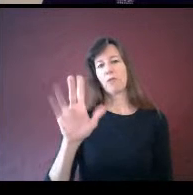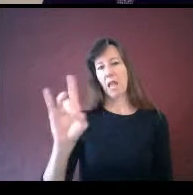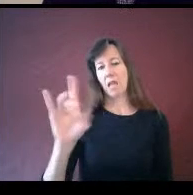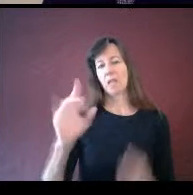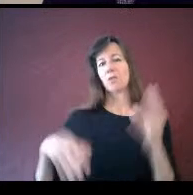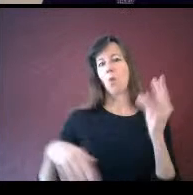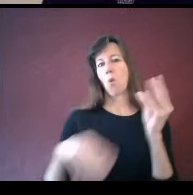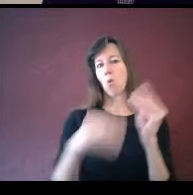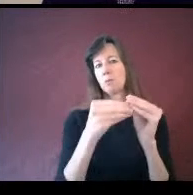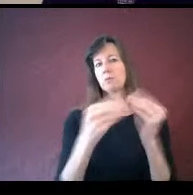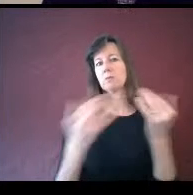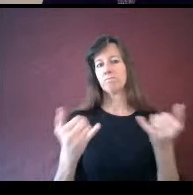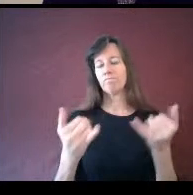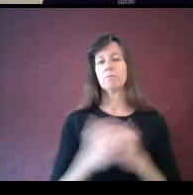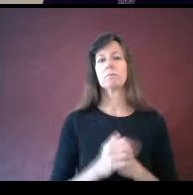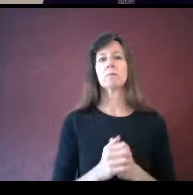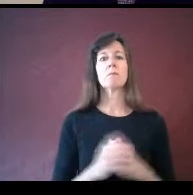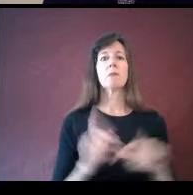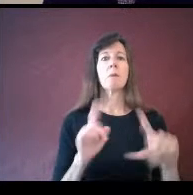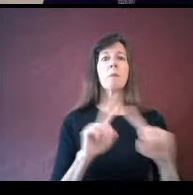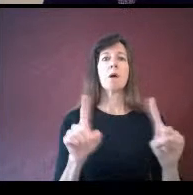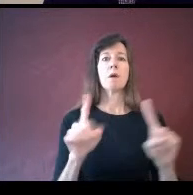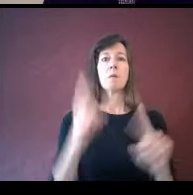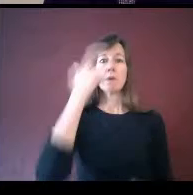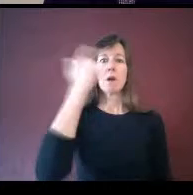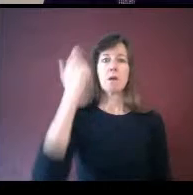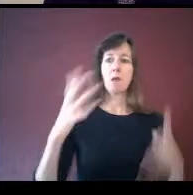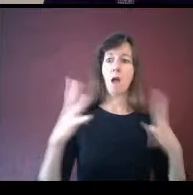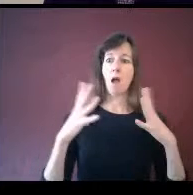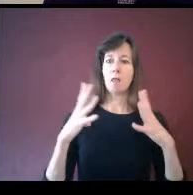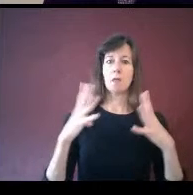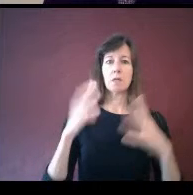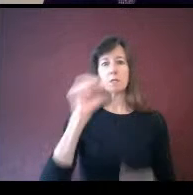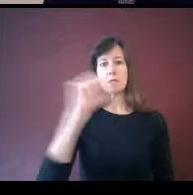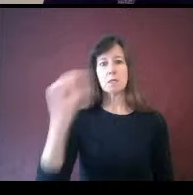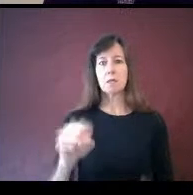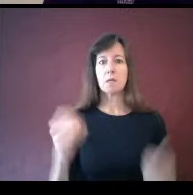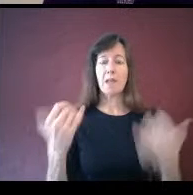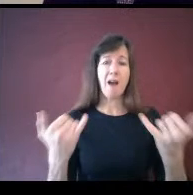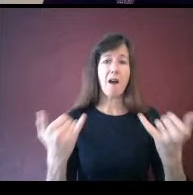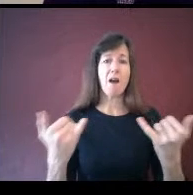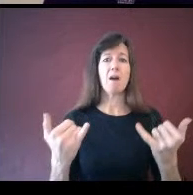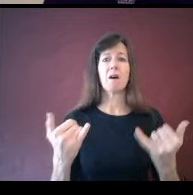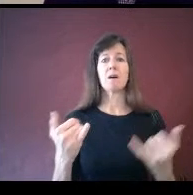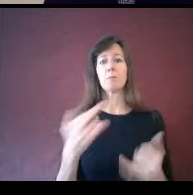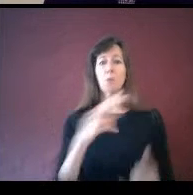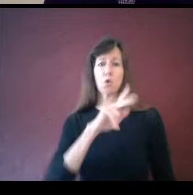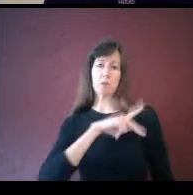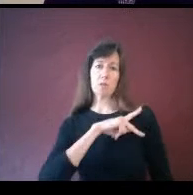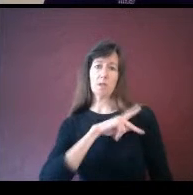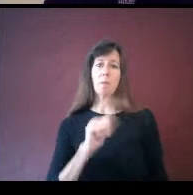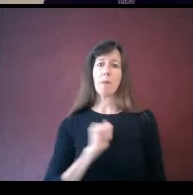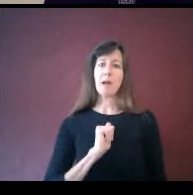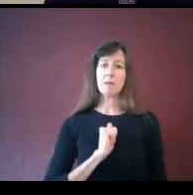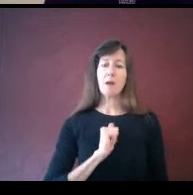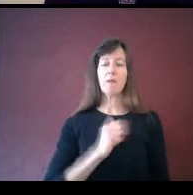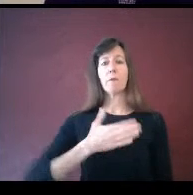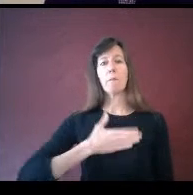want to send personally from Rebecca and I and our family and from the whole county team